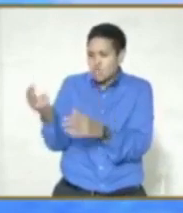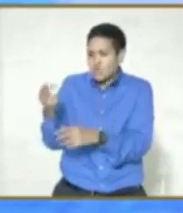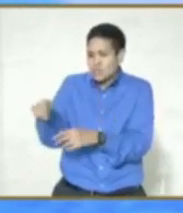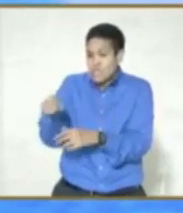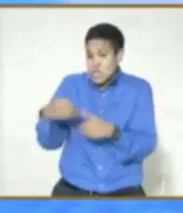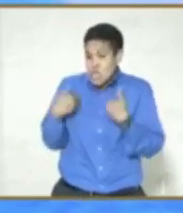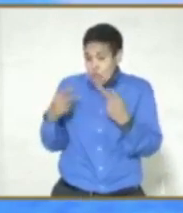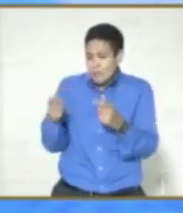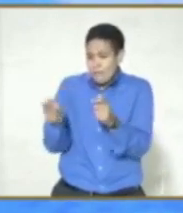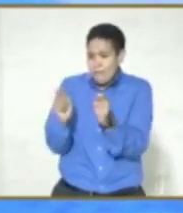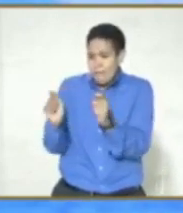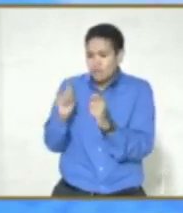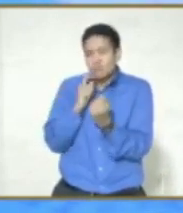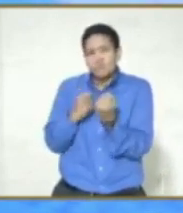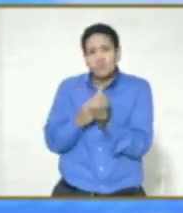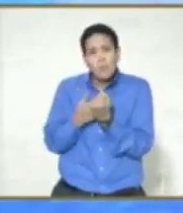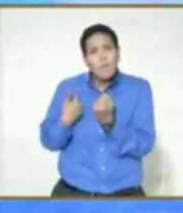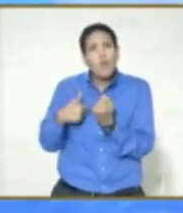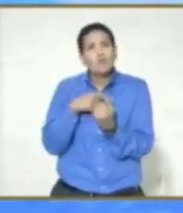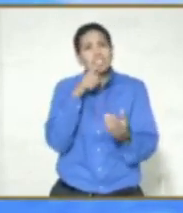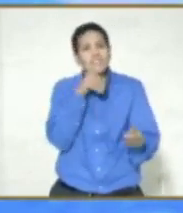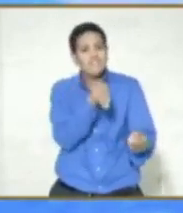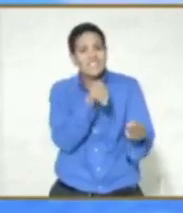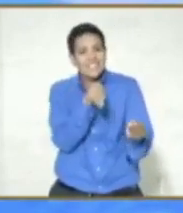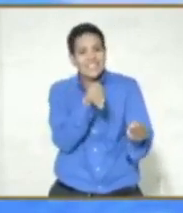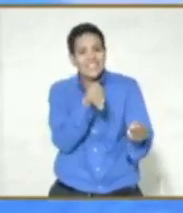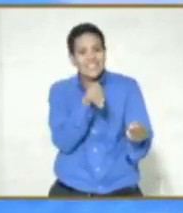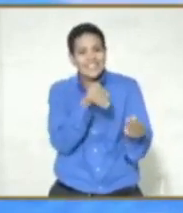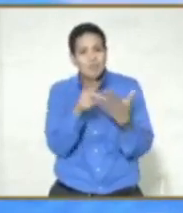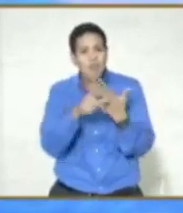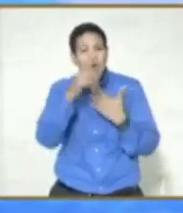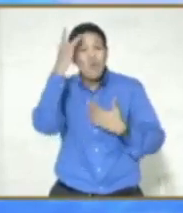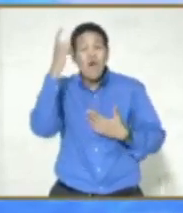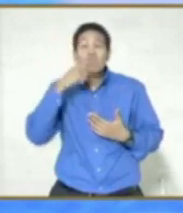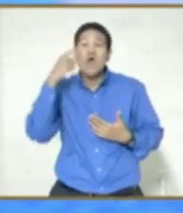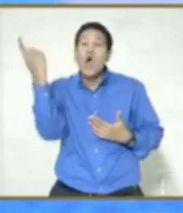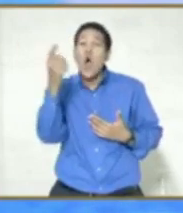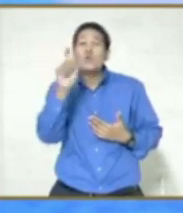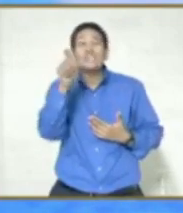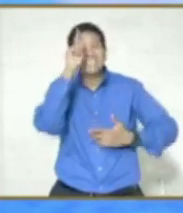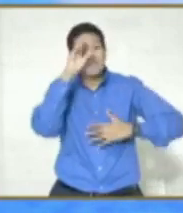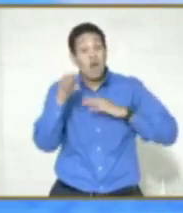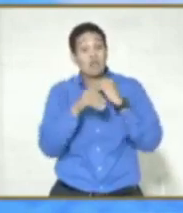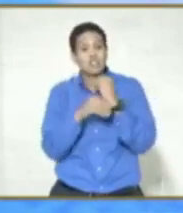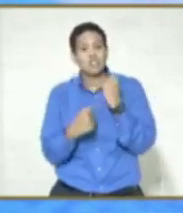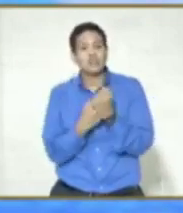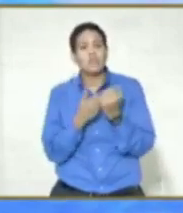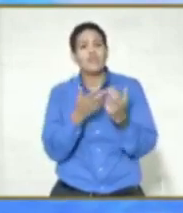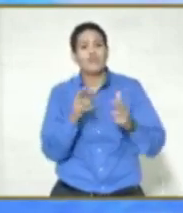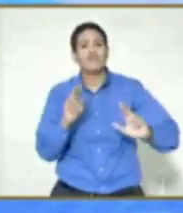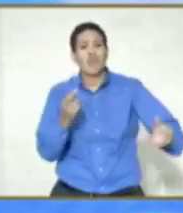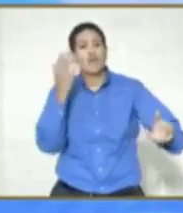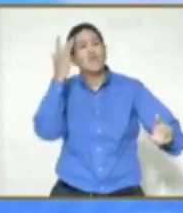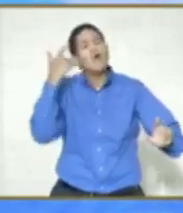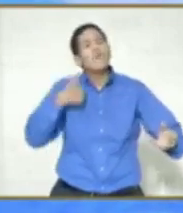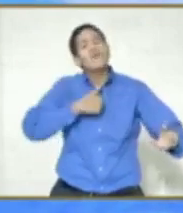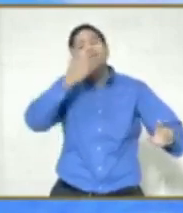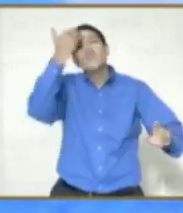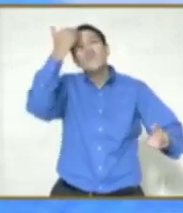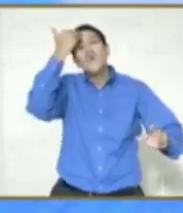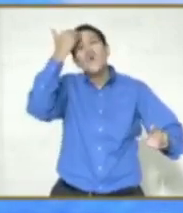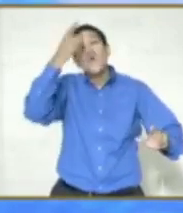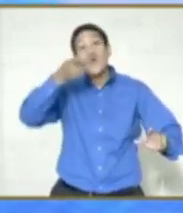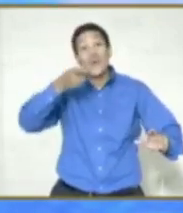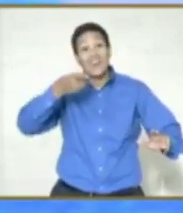young persons to assist us with the feeding program, because there's always need for additional hands on board, because you know, as the